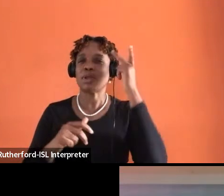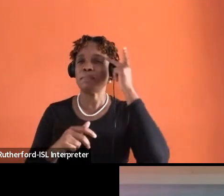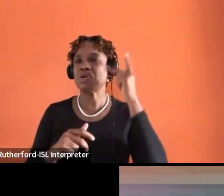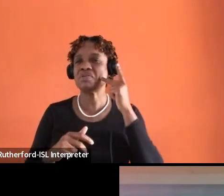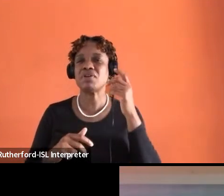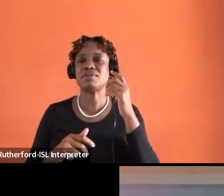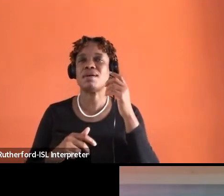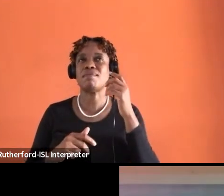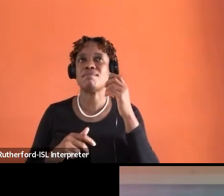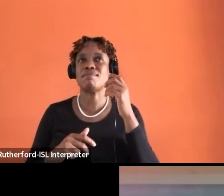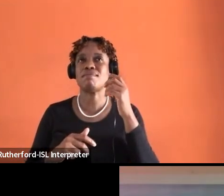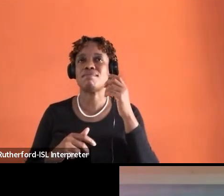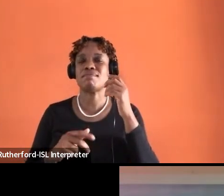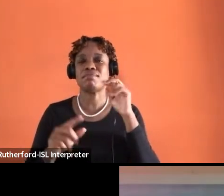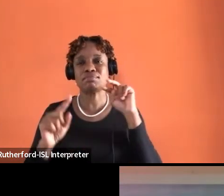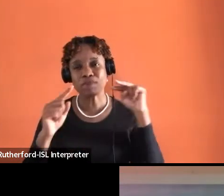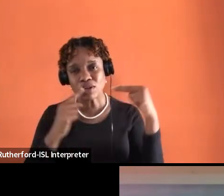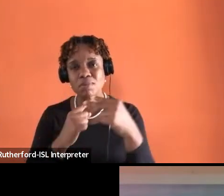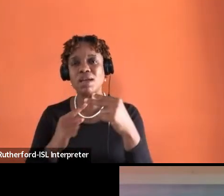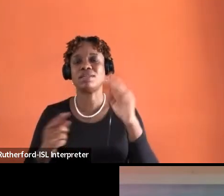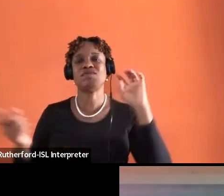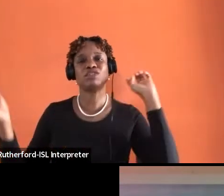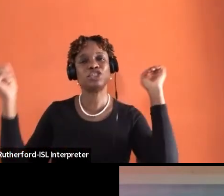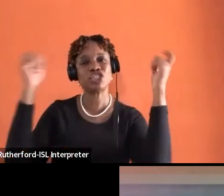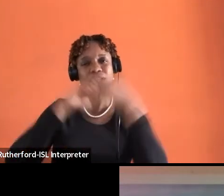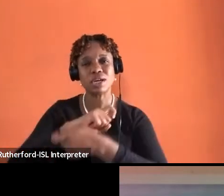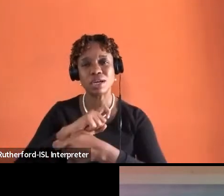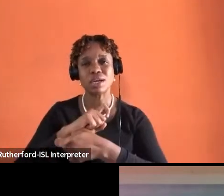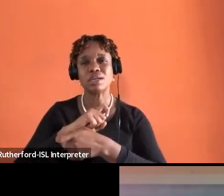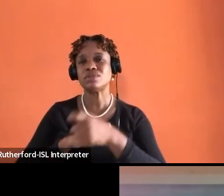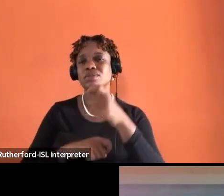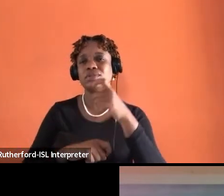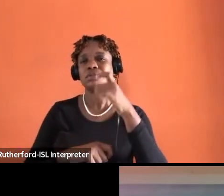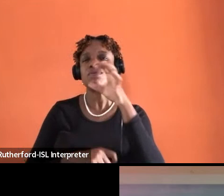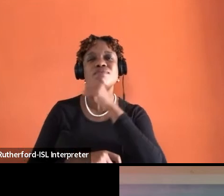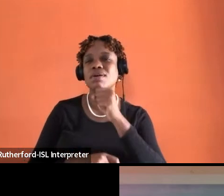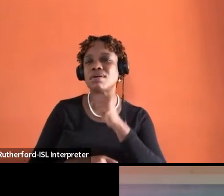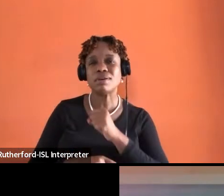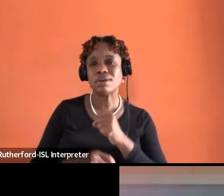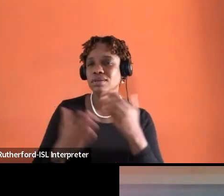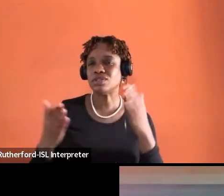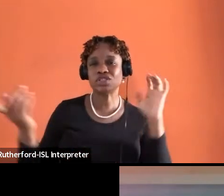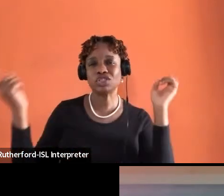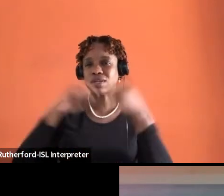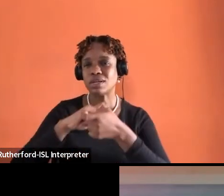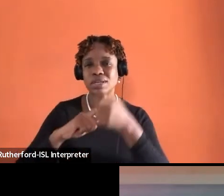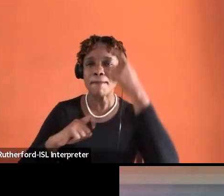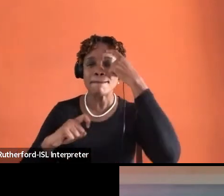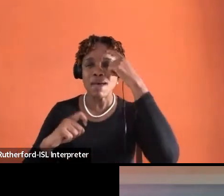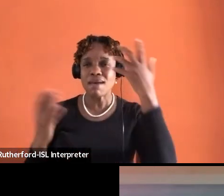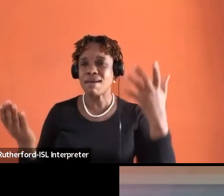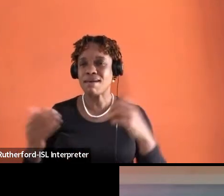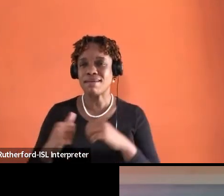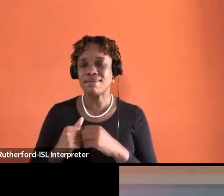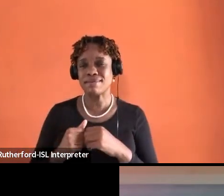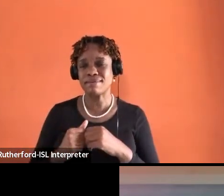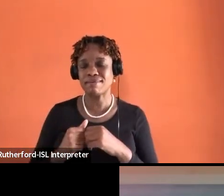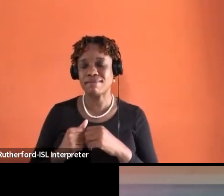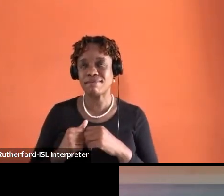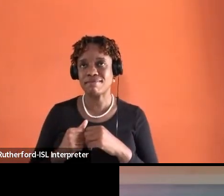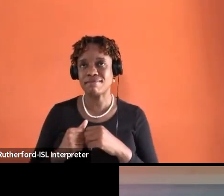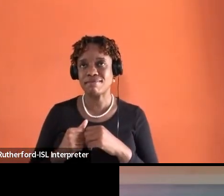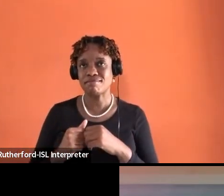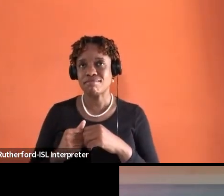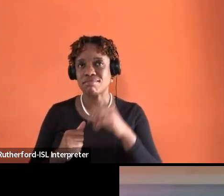I'm hearing the word guilt and love and so forth, and I'm wondering if that is going to transfer in their responses as these children